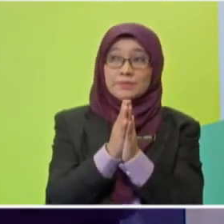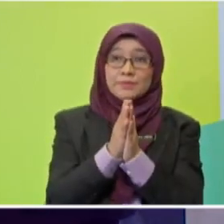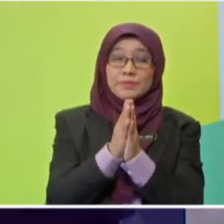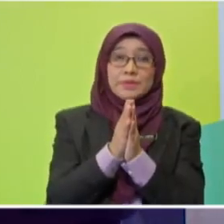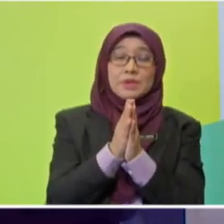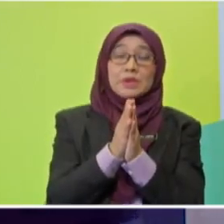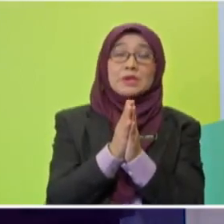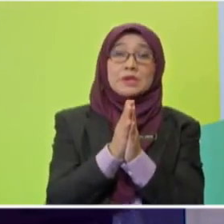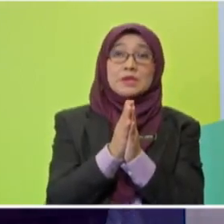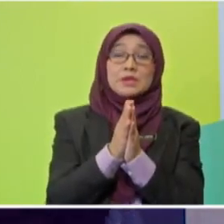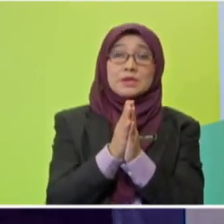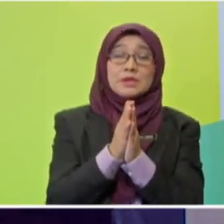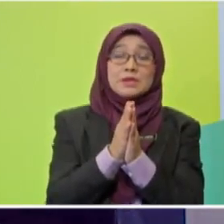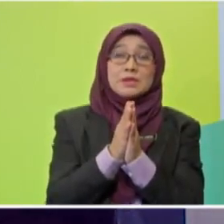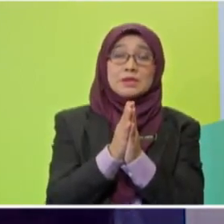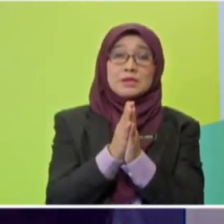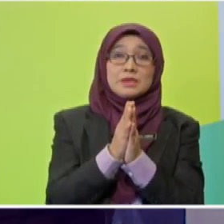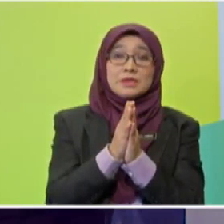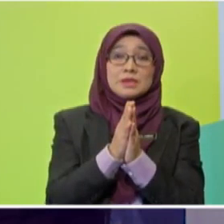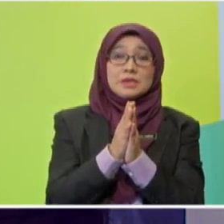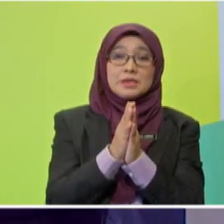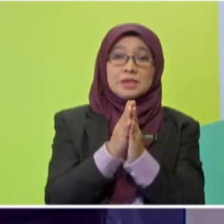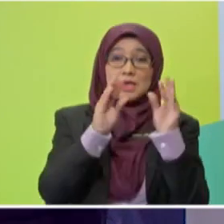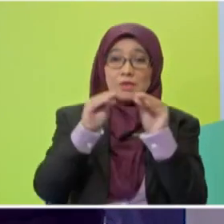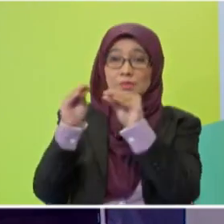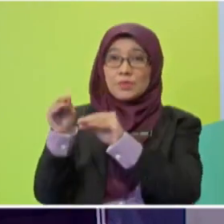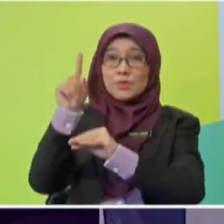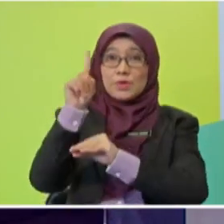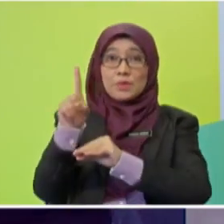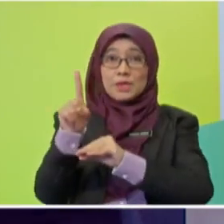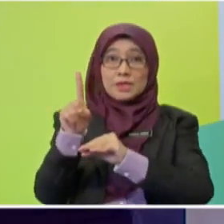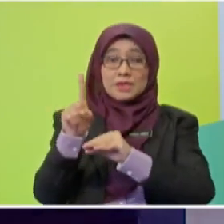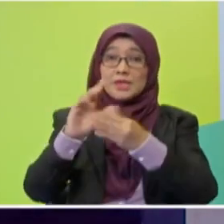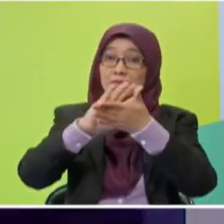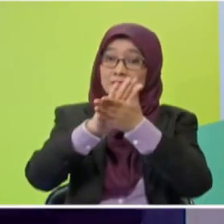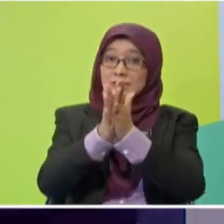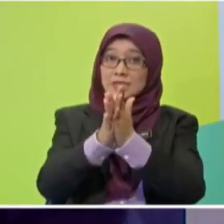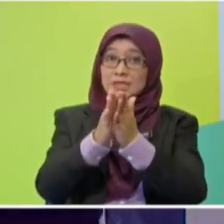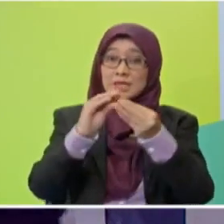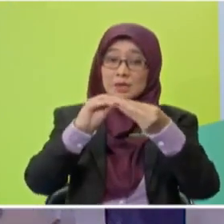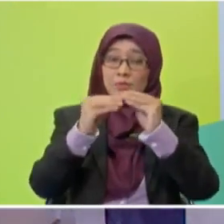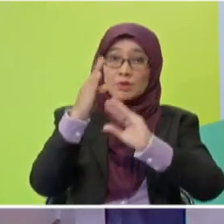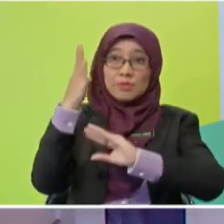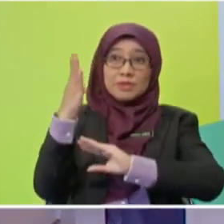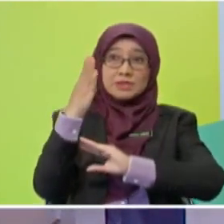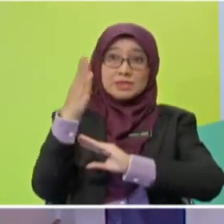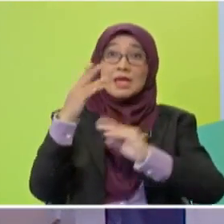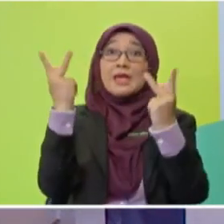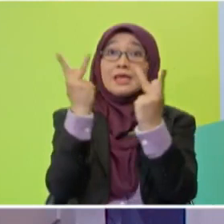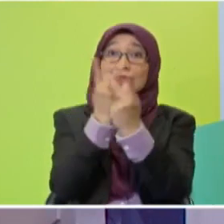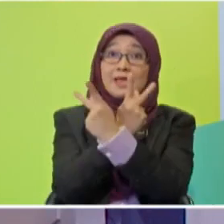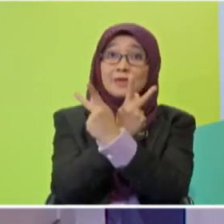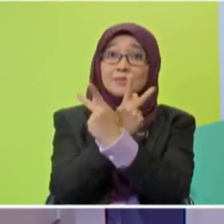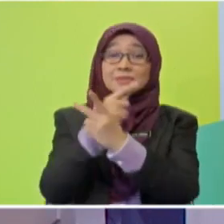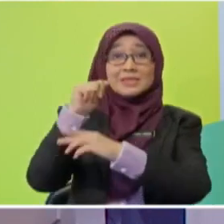think just 2. one. Yes, because why? When you move 1, it become whole number, that is 3. Okay. So we place the 3